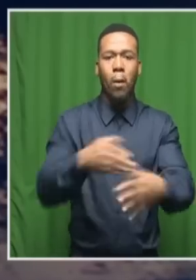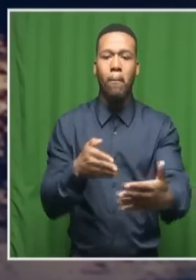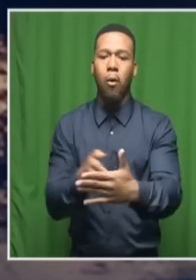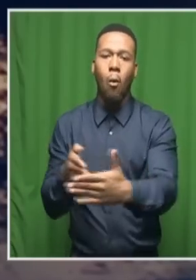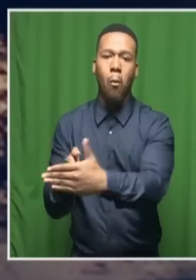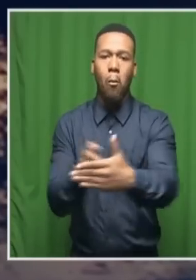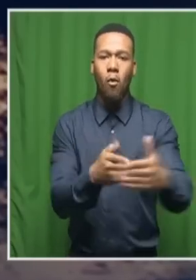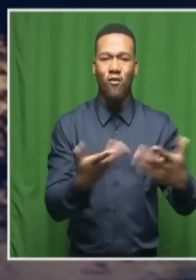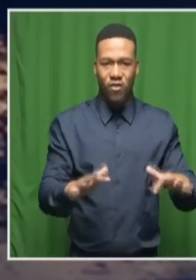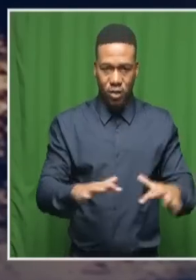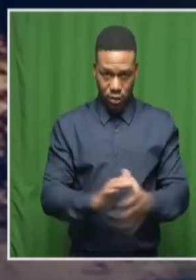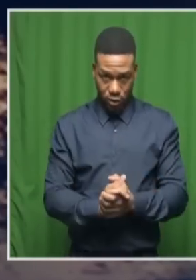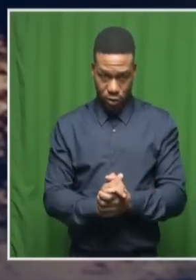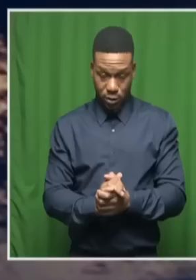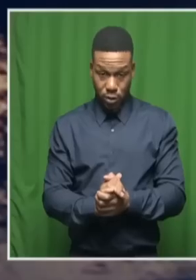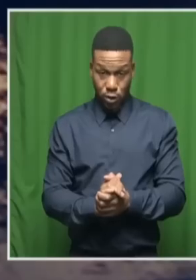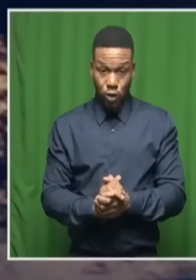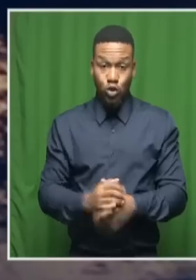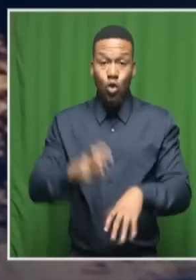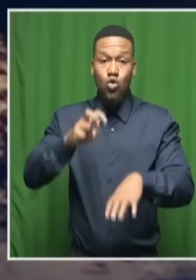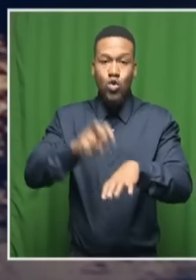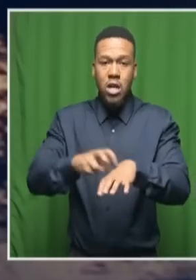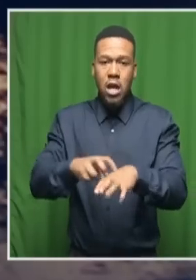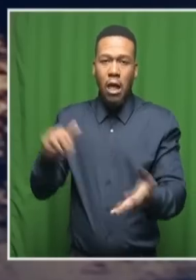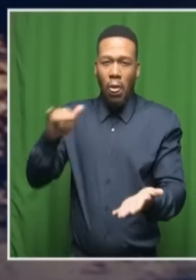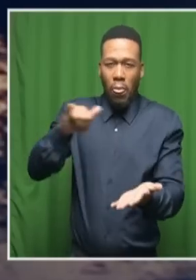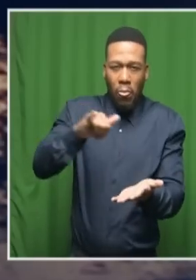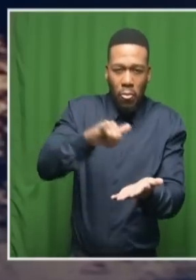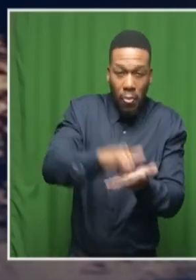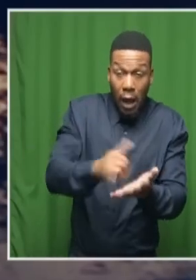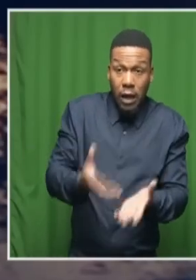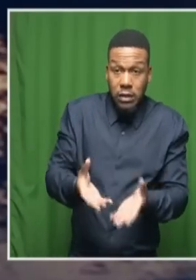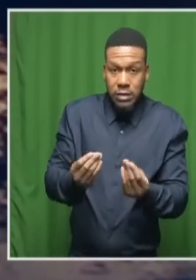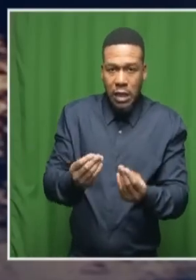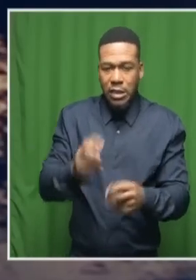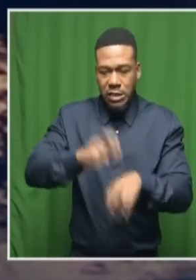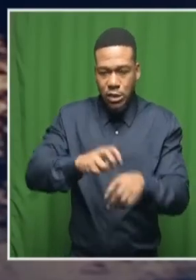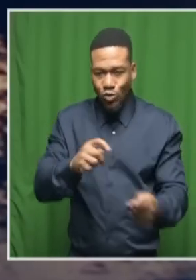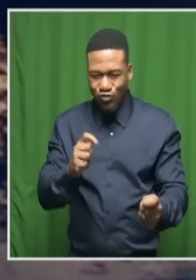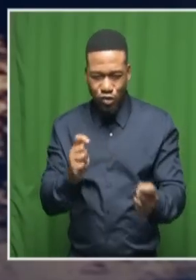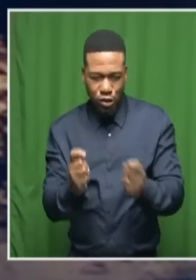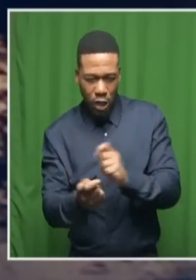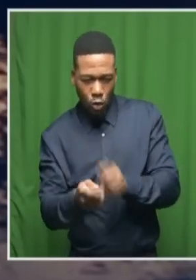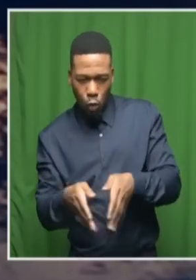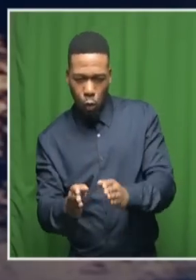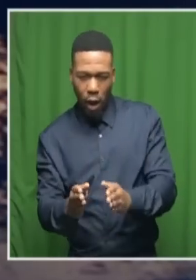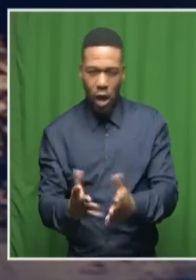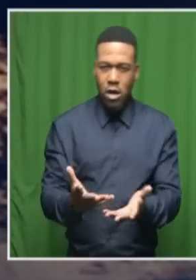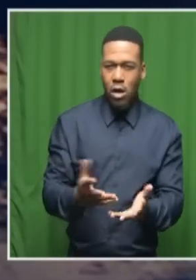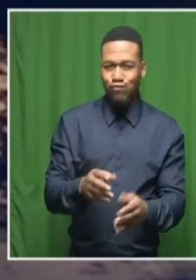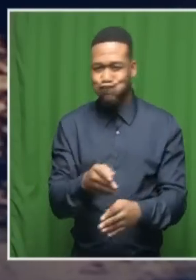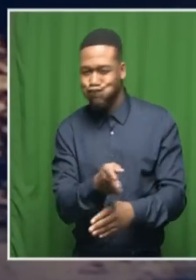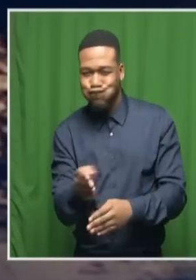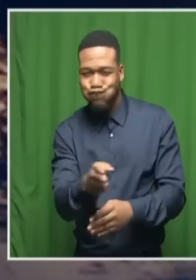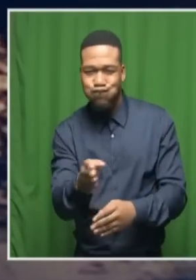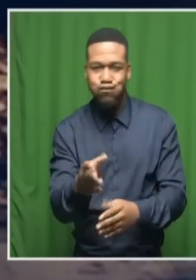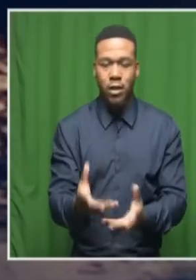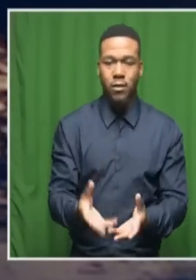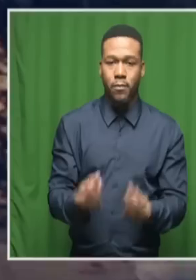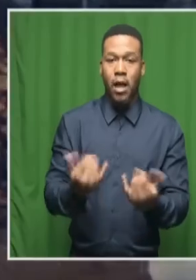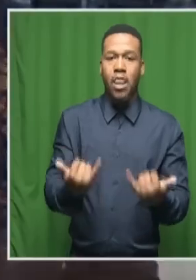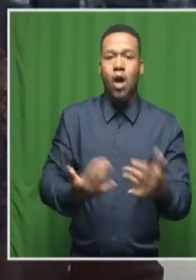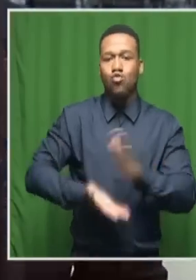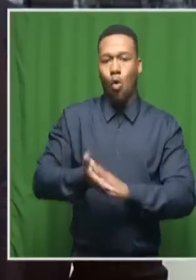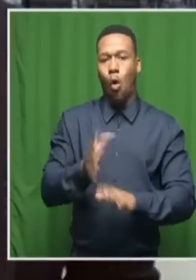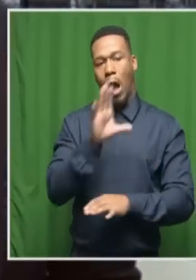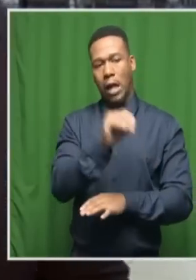flights need to move around and maneuver to get their way inside of to their respective gates. But let's find out what's going on.